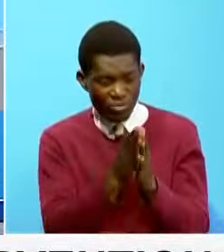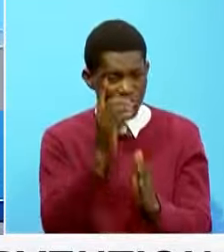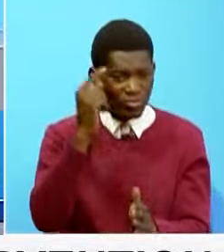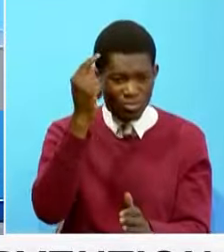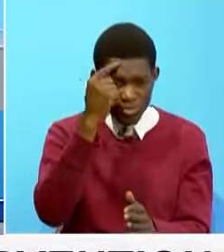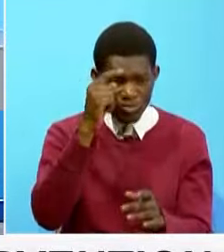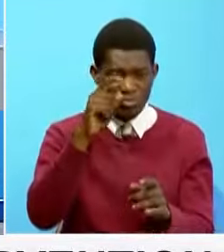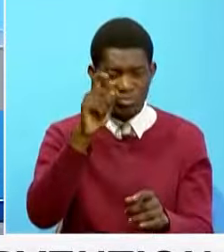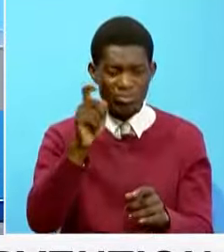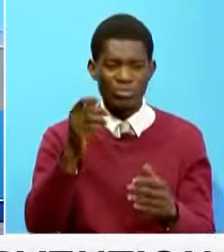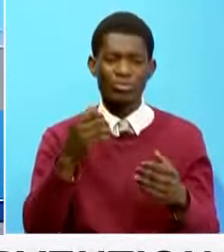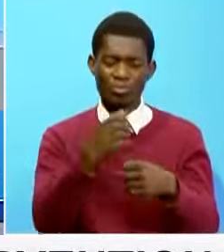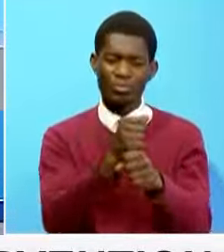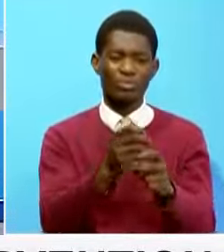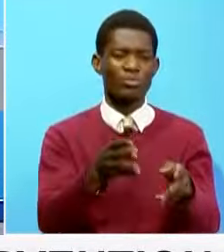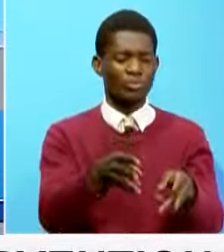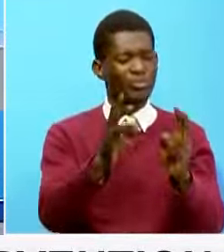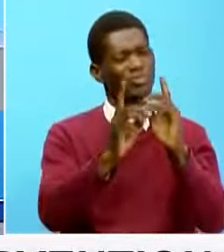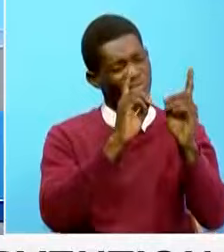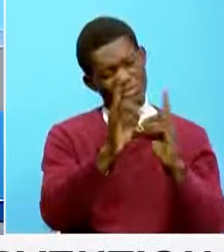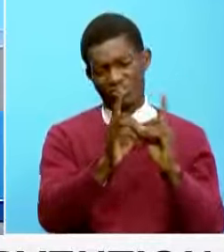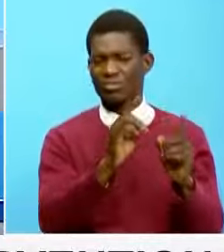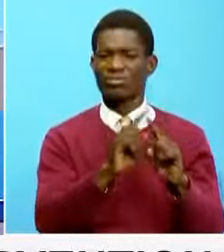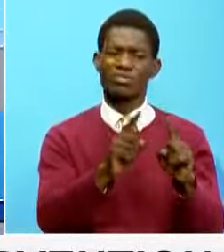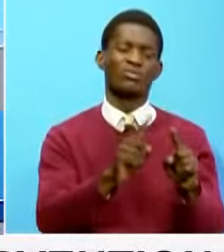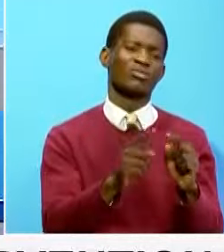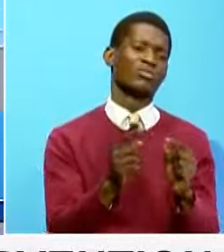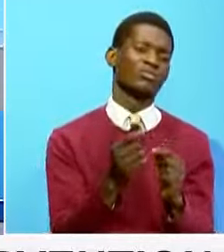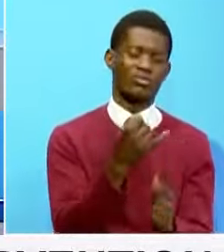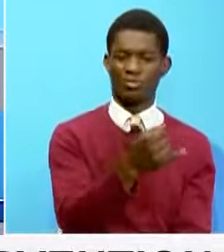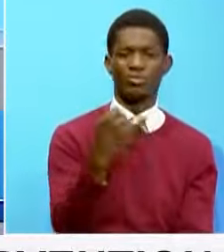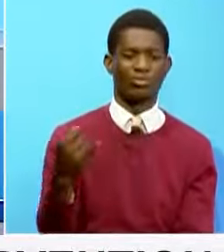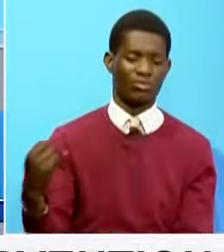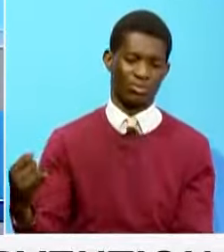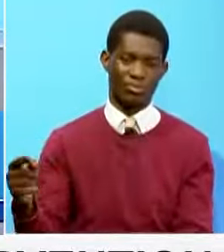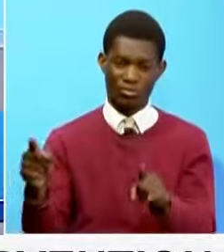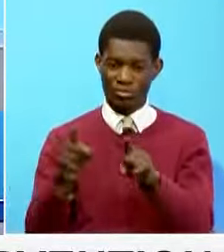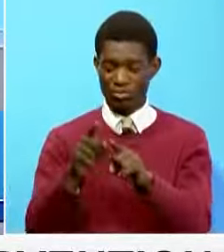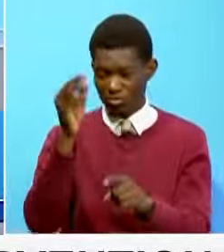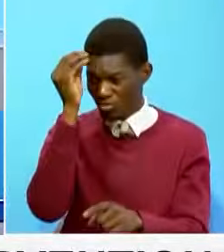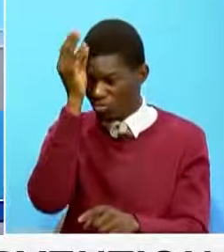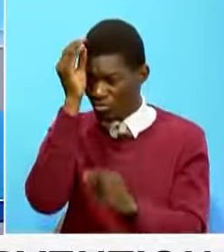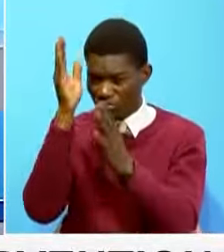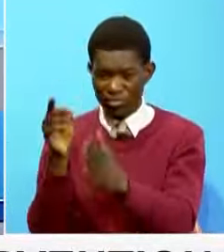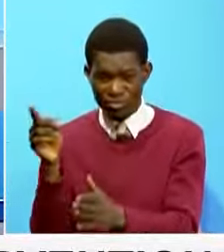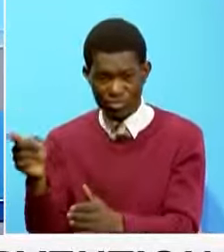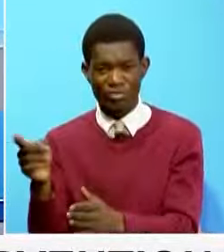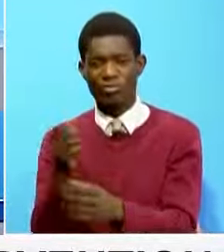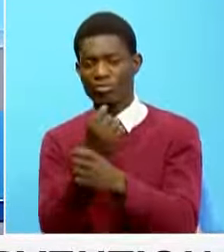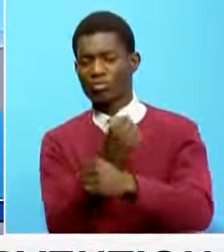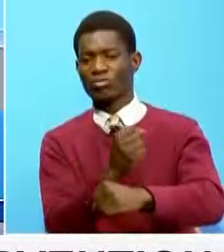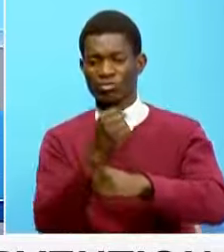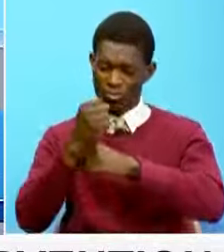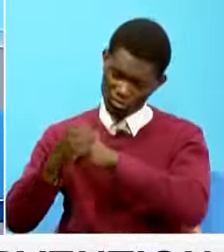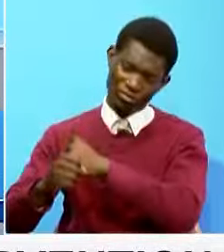platforms to address various issues, including the safety and security of drivers, especially in the wake of the recent spate of